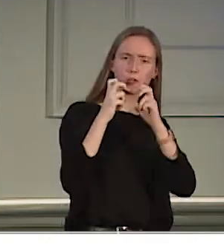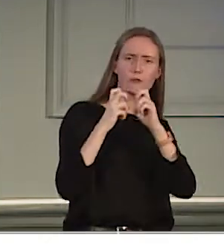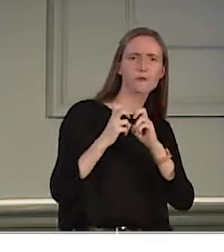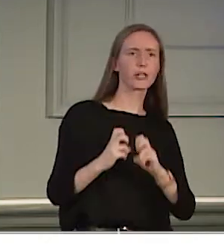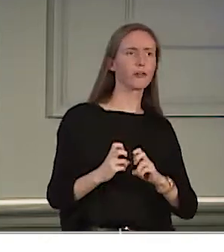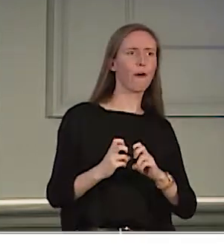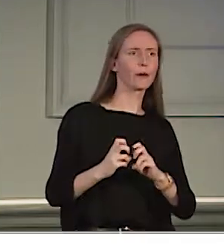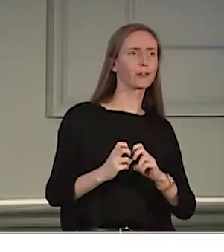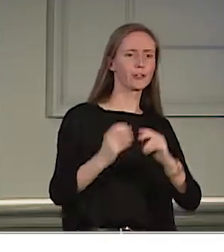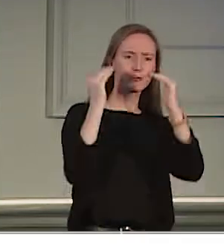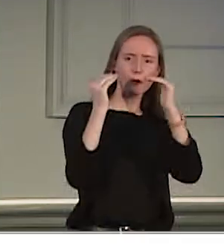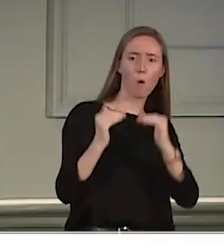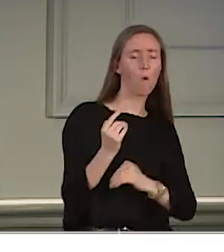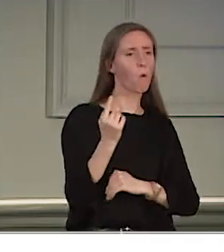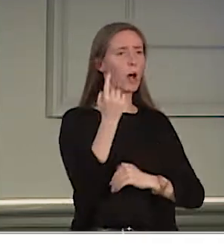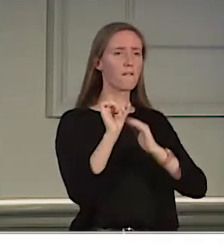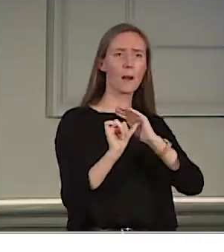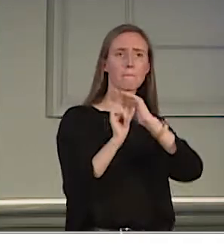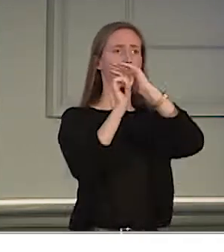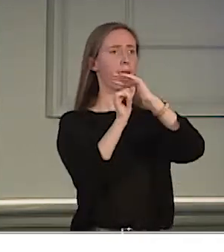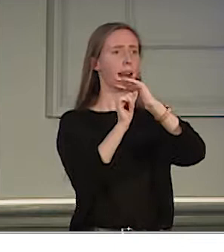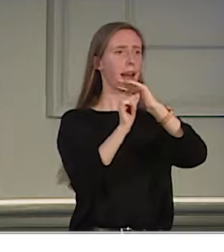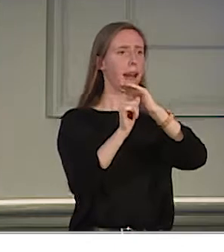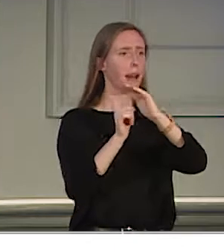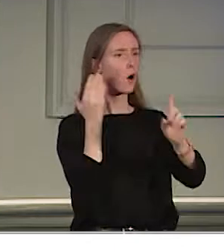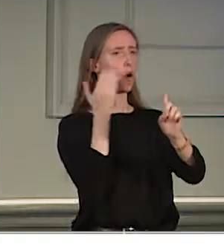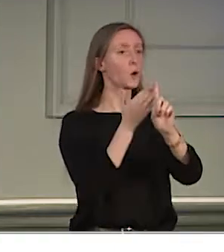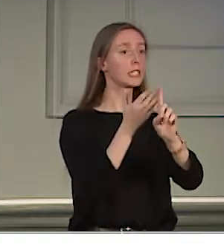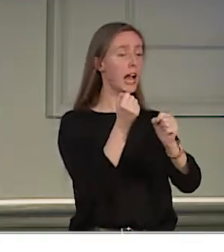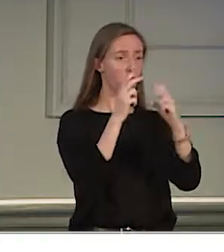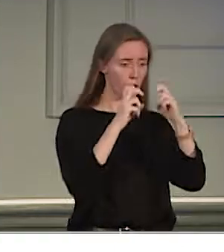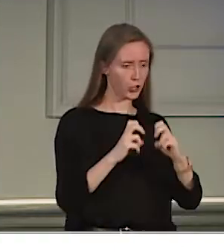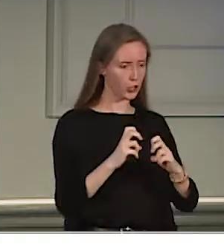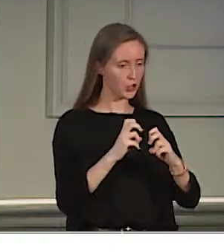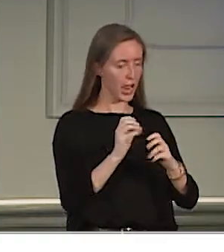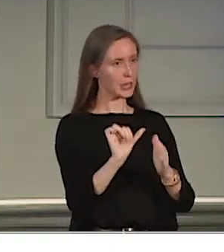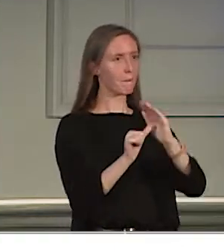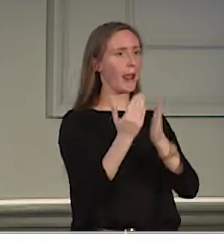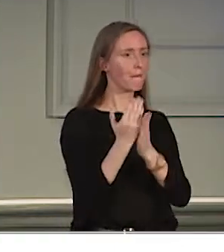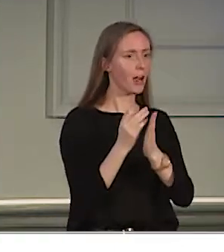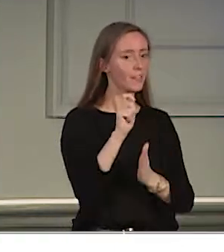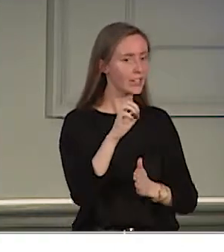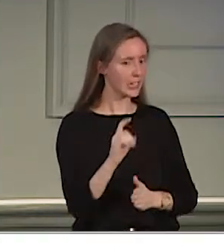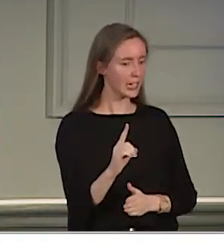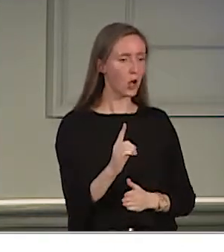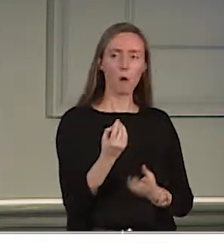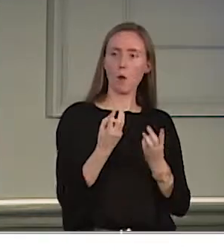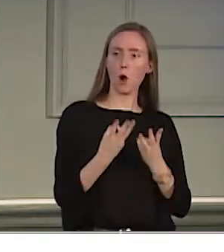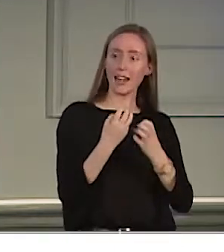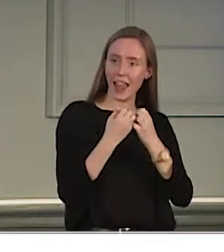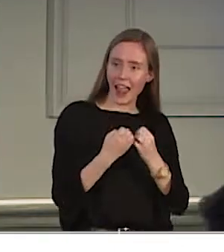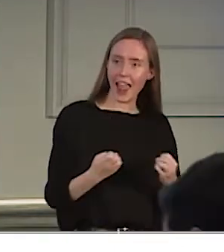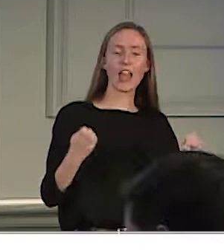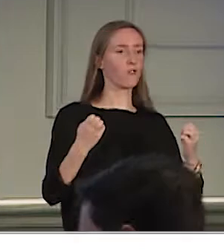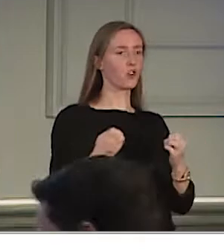mandates is to position research at the heart of Trinity. So we're really excited about the fact that we can say that every single Trinity student that graduates